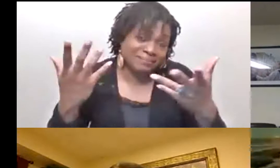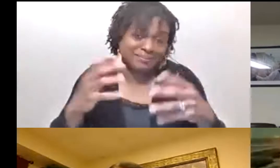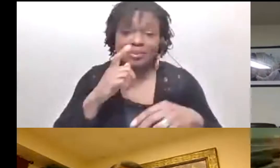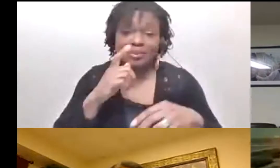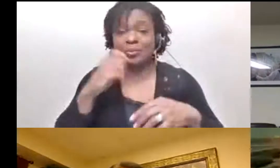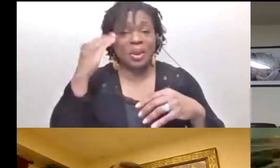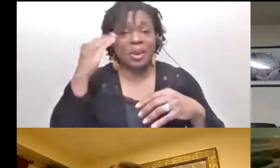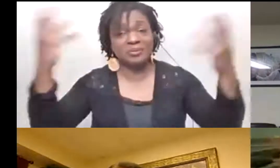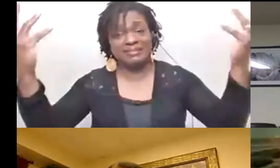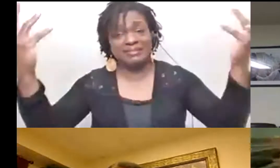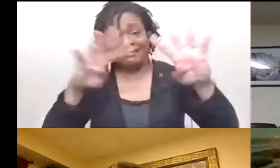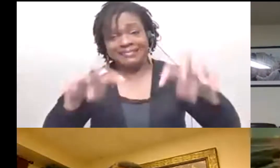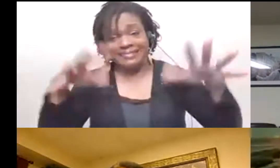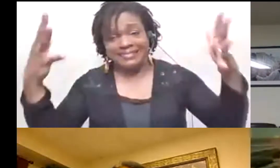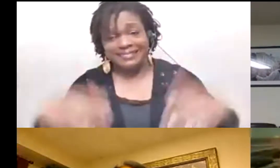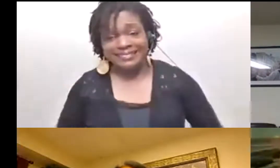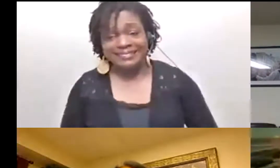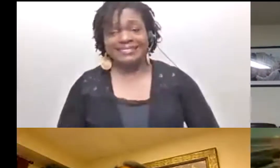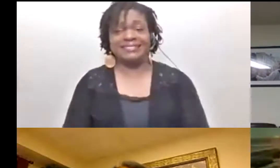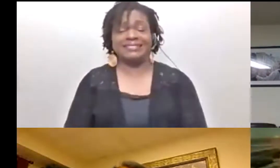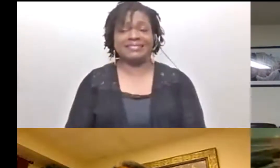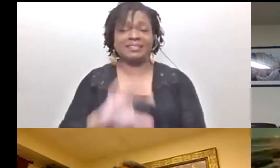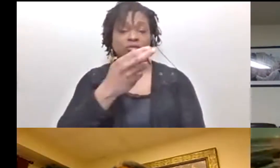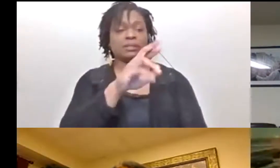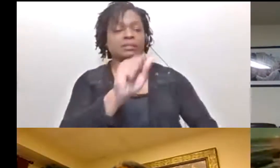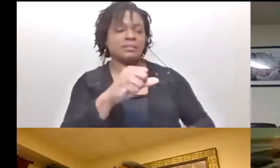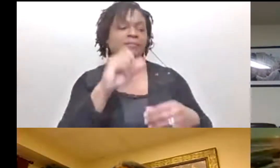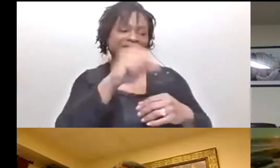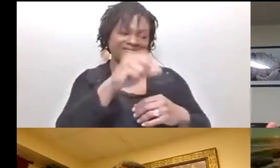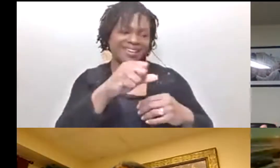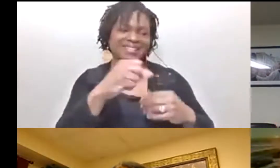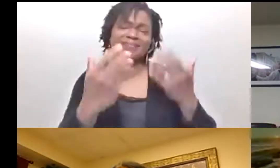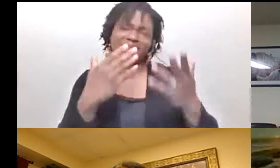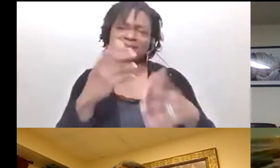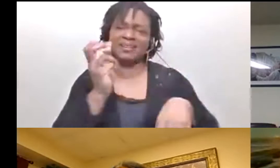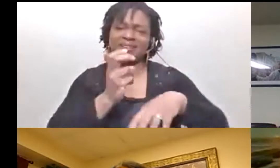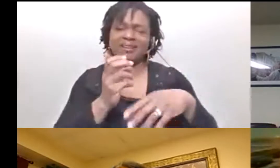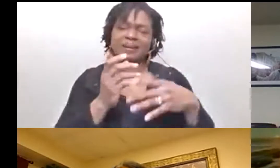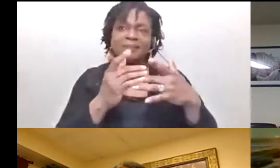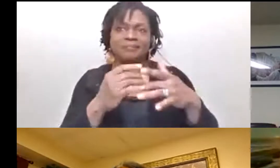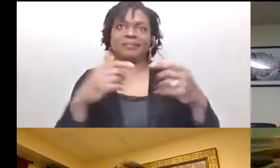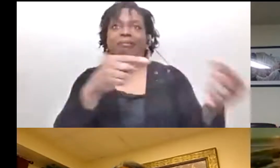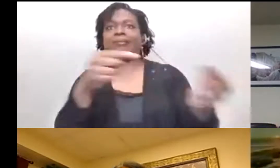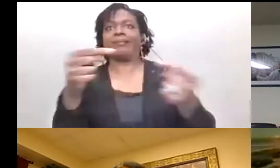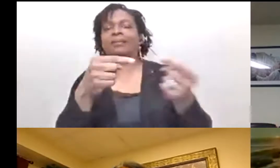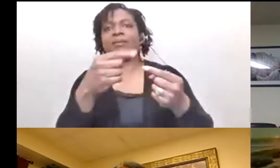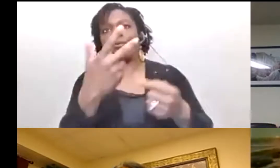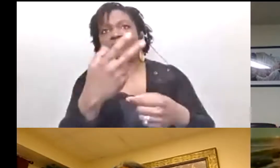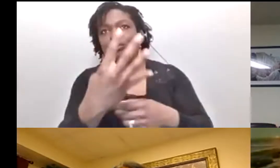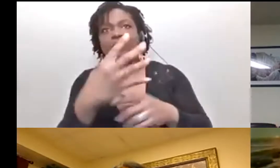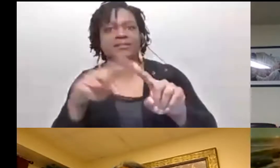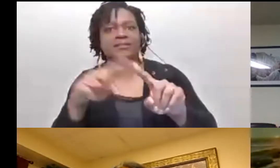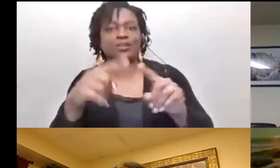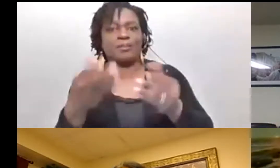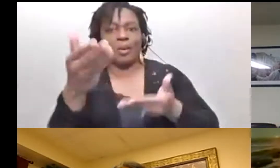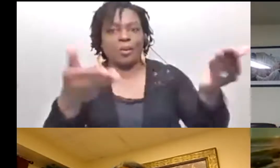So, I mean, I think we could have a long discussion about how to thread the needle between the, 3, 4 different proposals out there, but what that's going to do is just